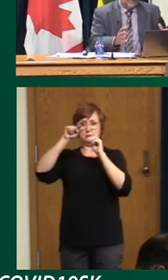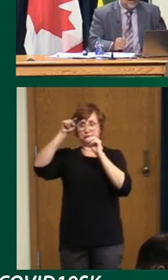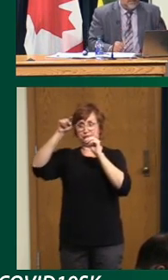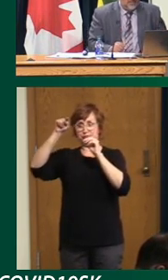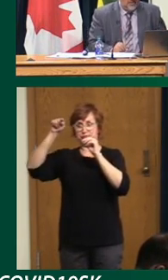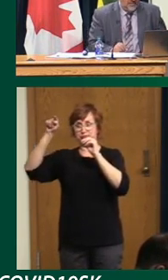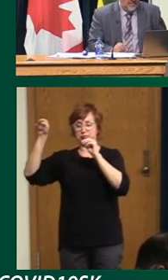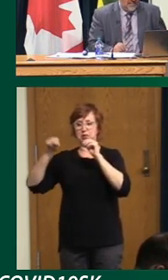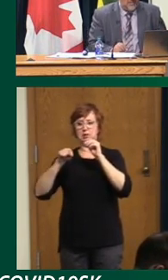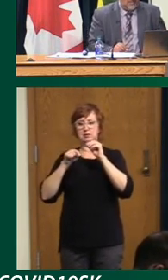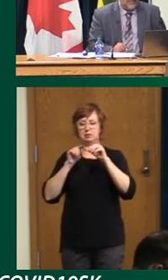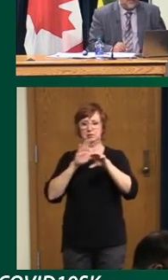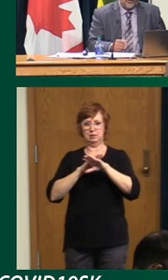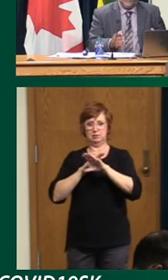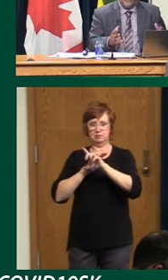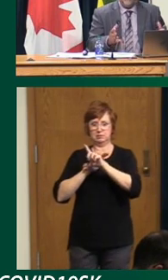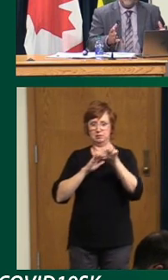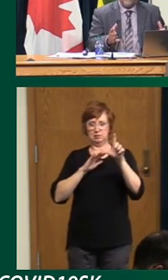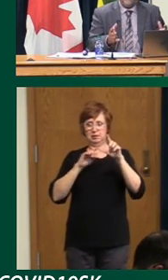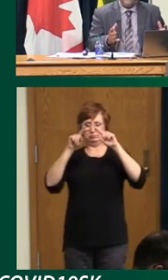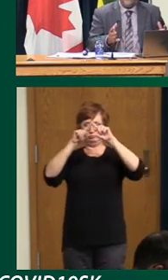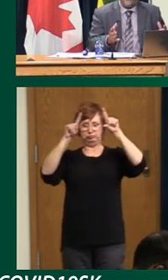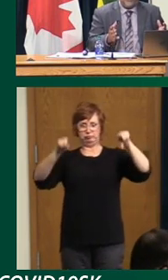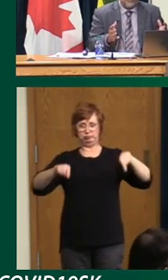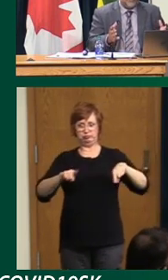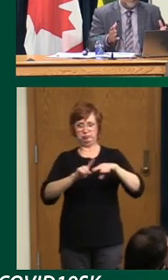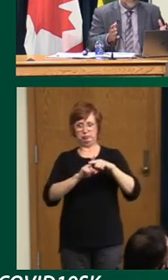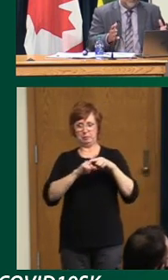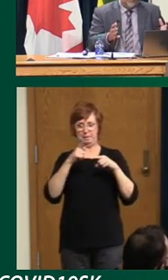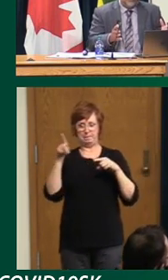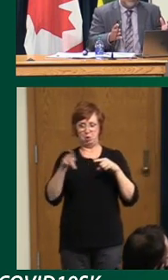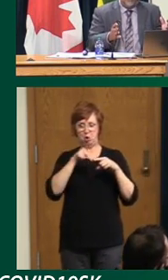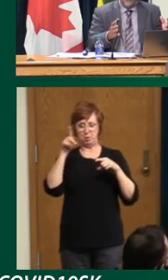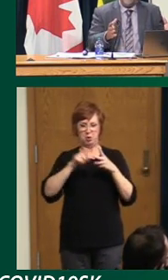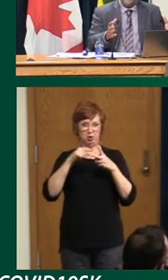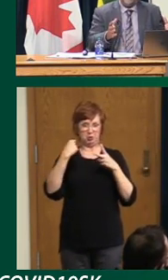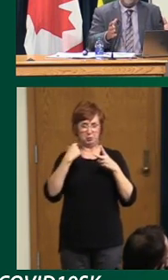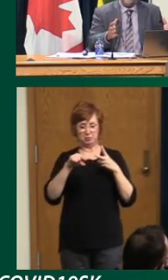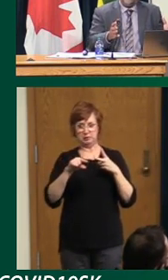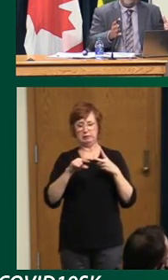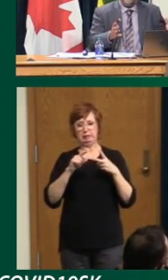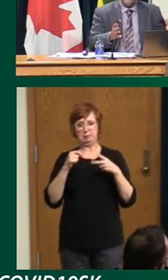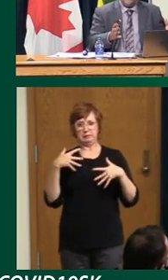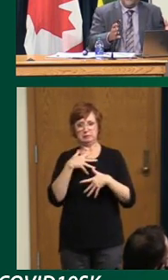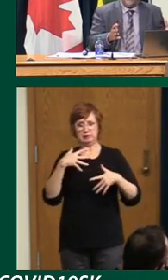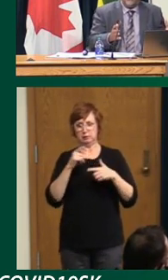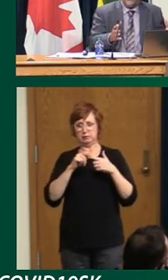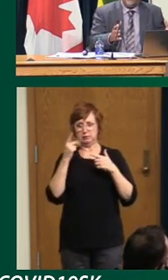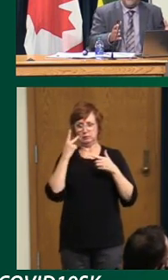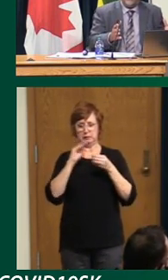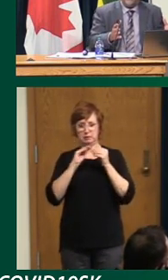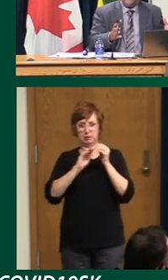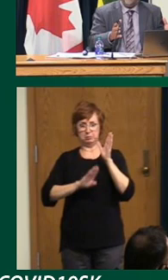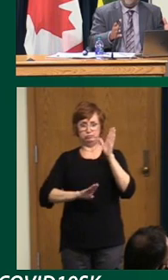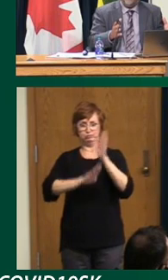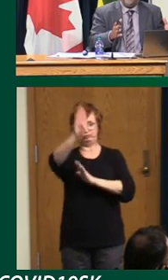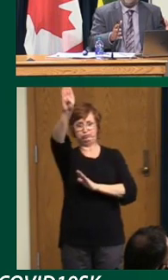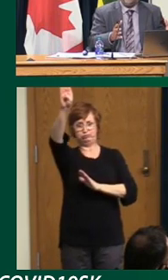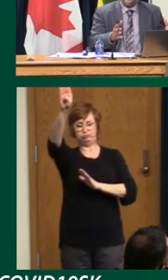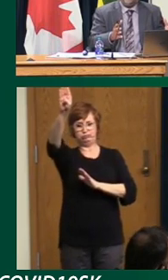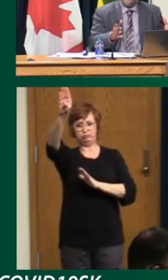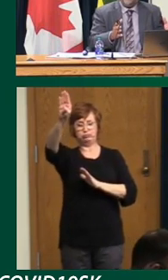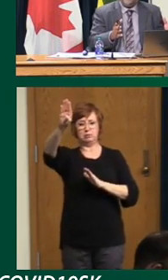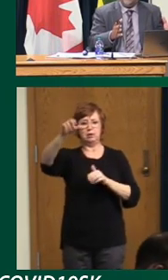the scary picture on the left is what we need to pay attention for, because ever since March, we looked at the scary pictures and we